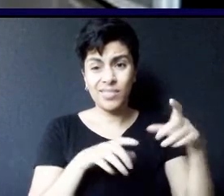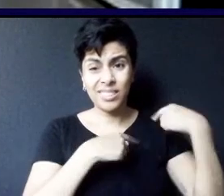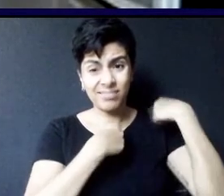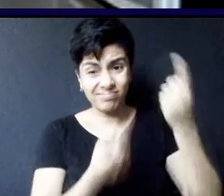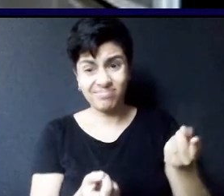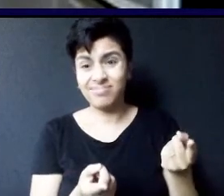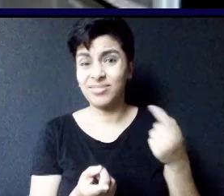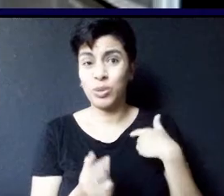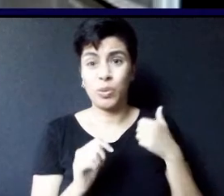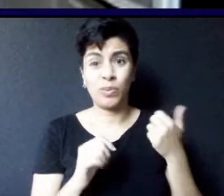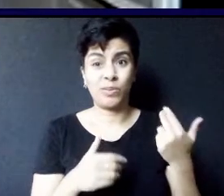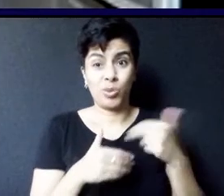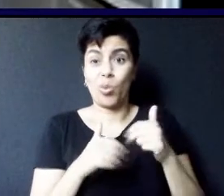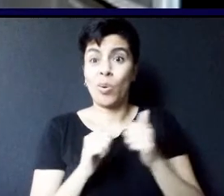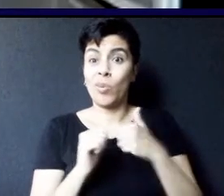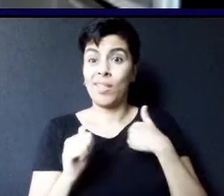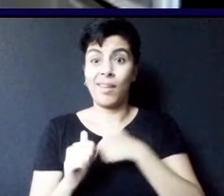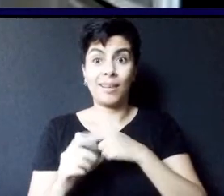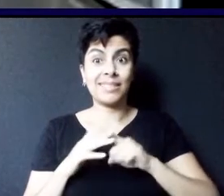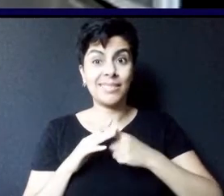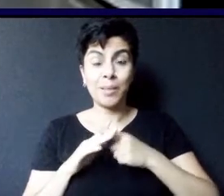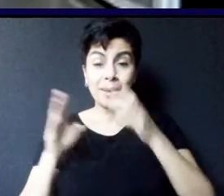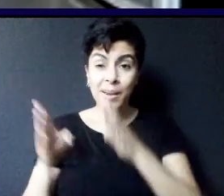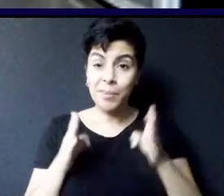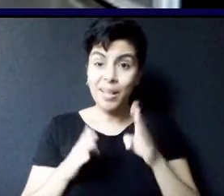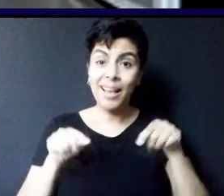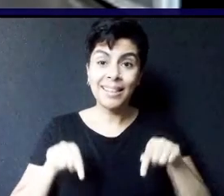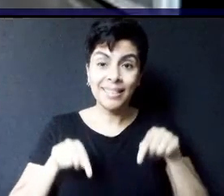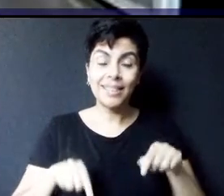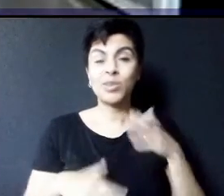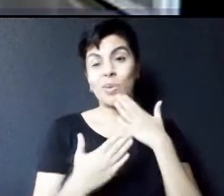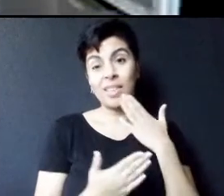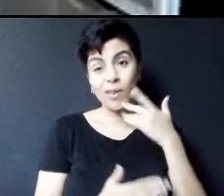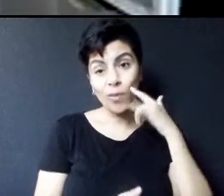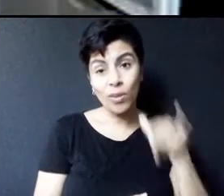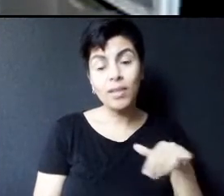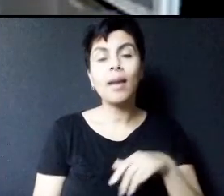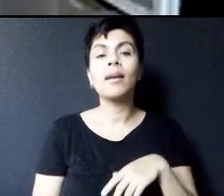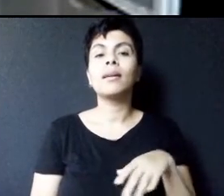you've done since you've been with us from the beginning with planning this. So thank you for that.